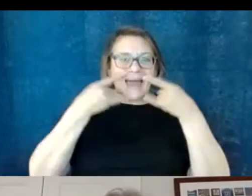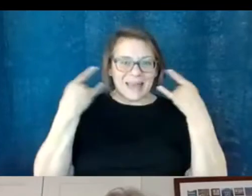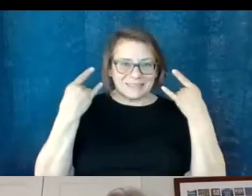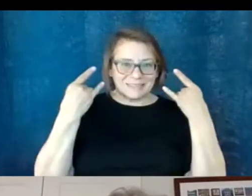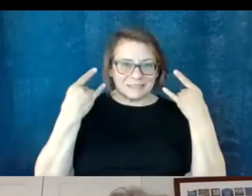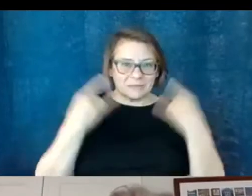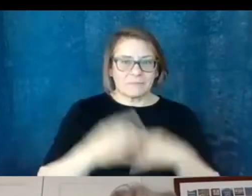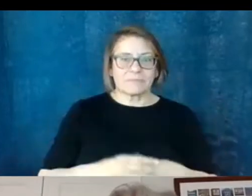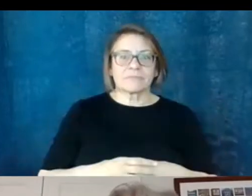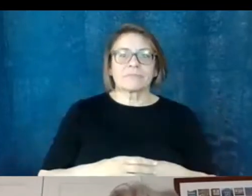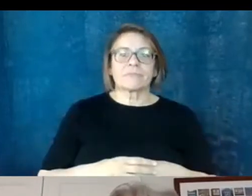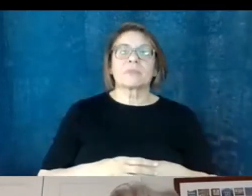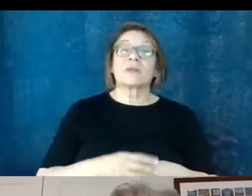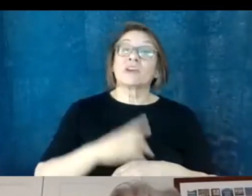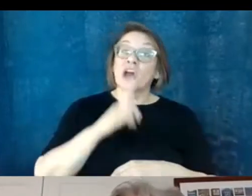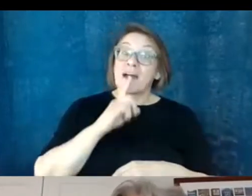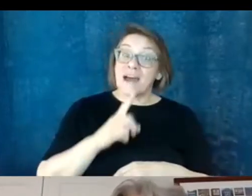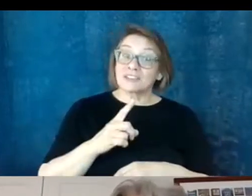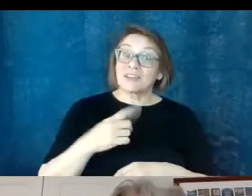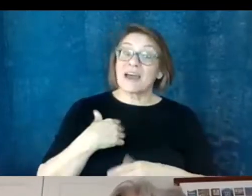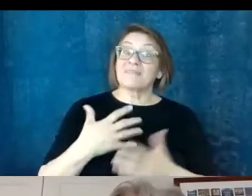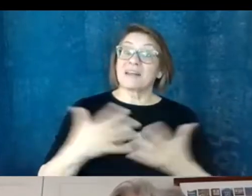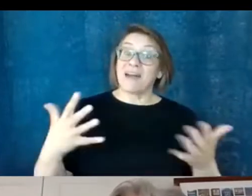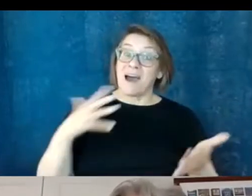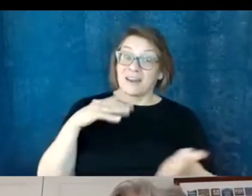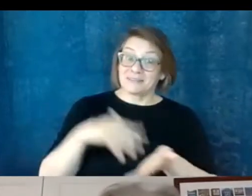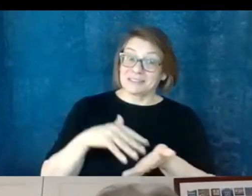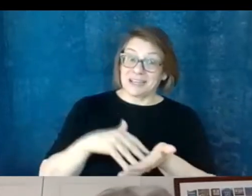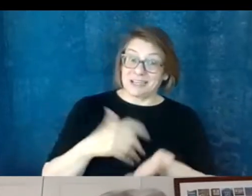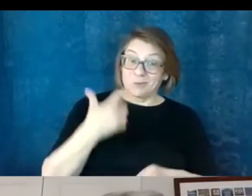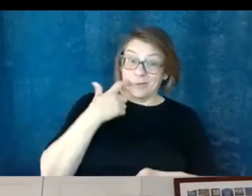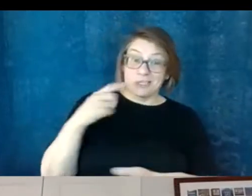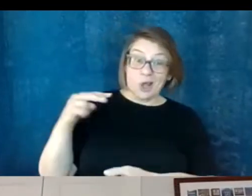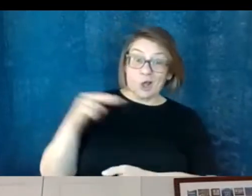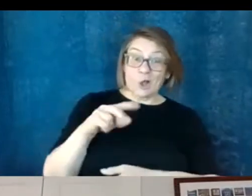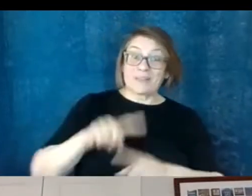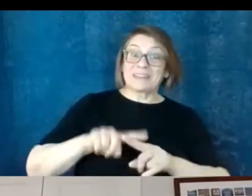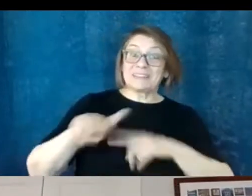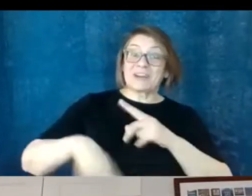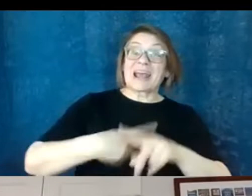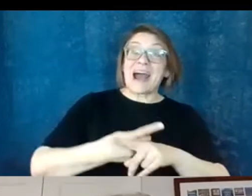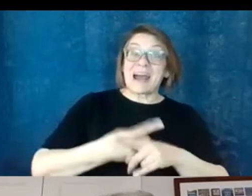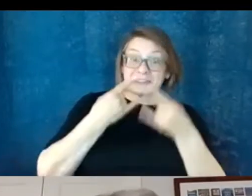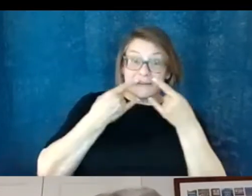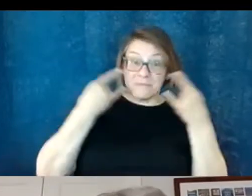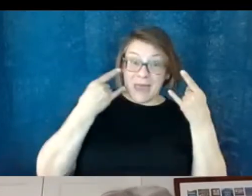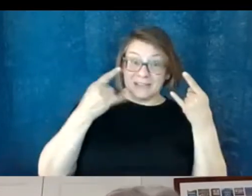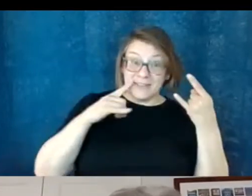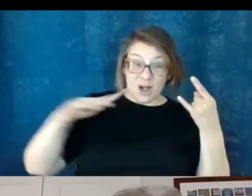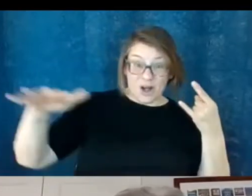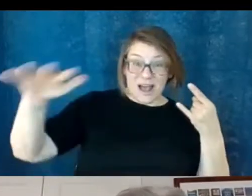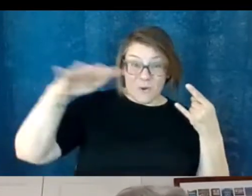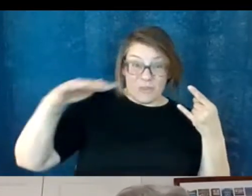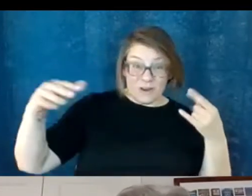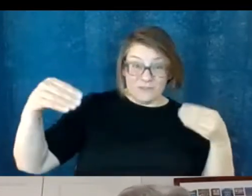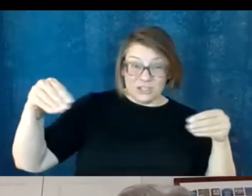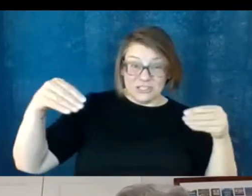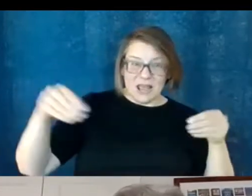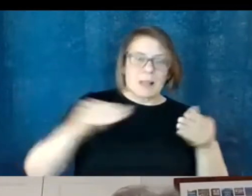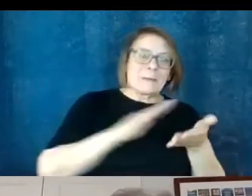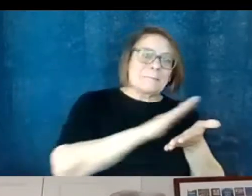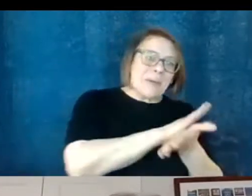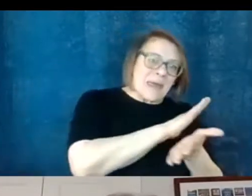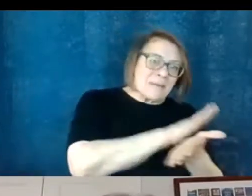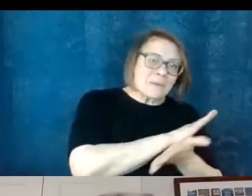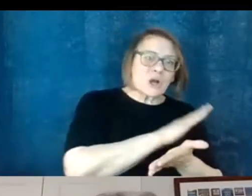So, you know, there have actually been a lot of studies looking at the different kind of masks that are out there, the paper and the